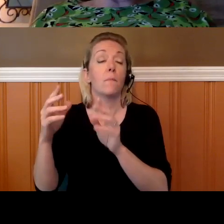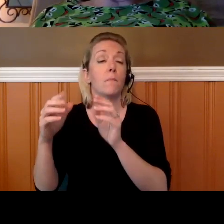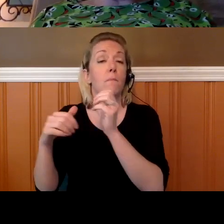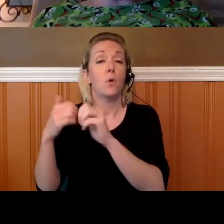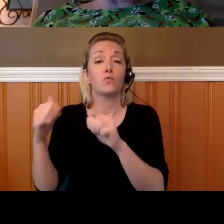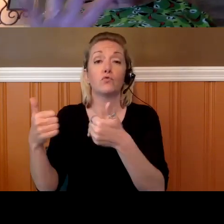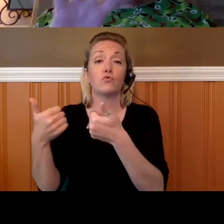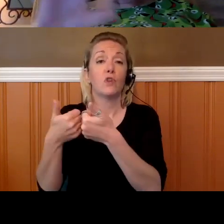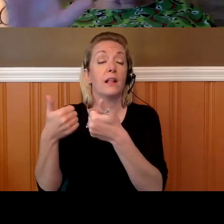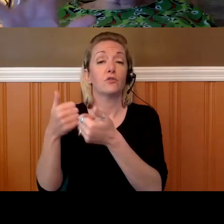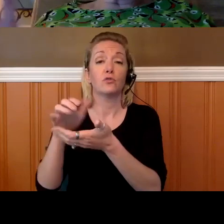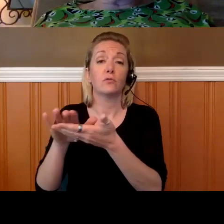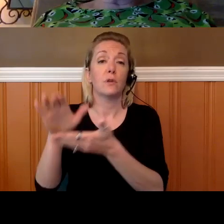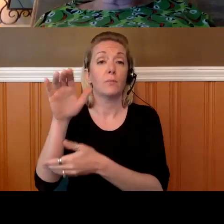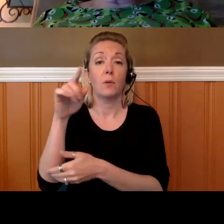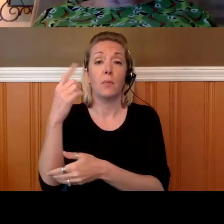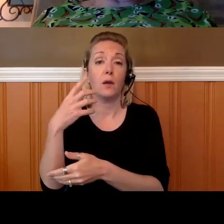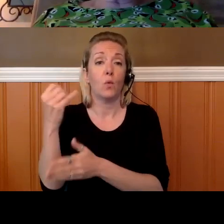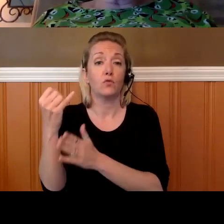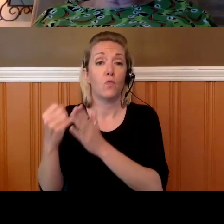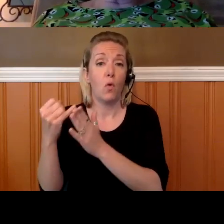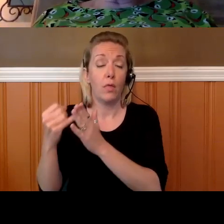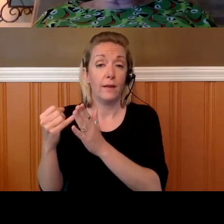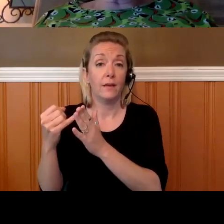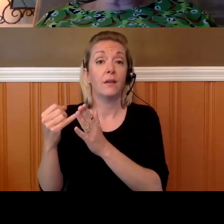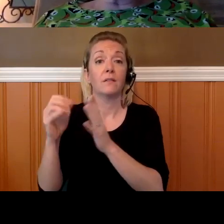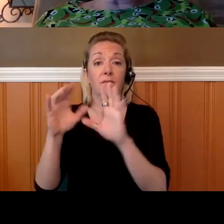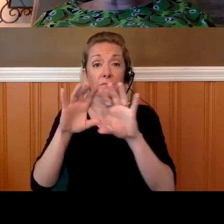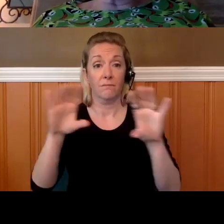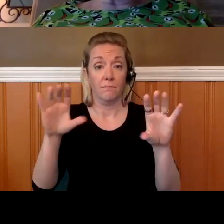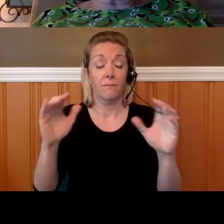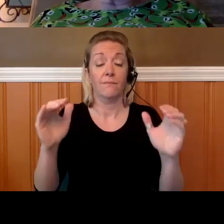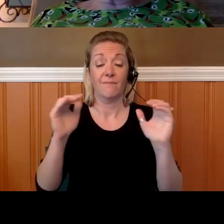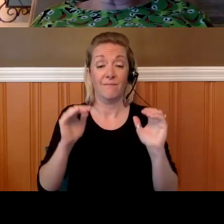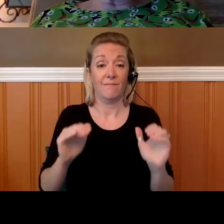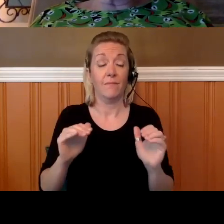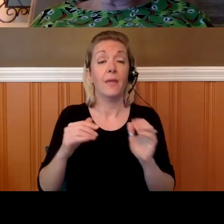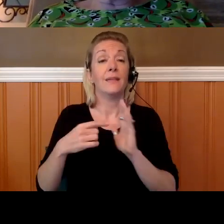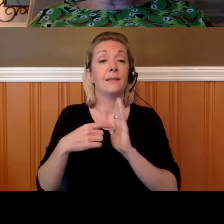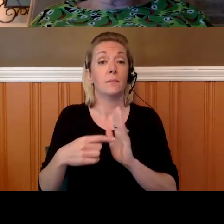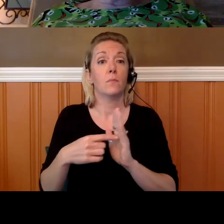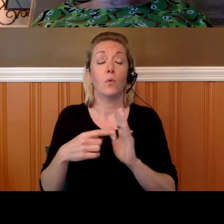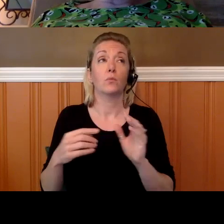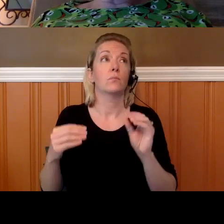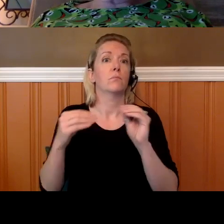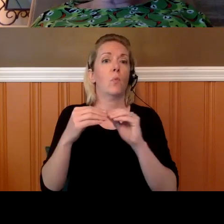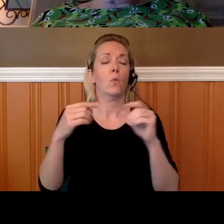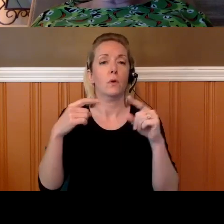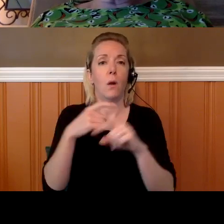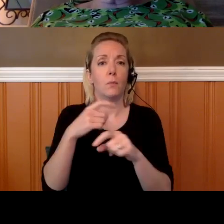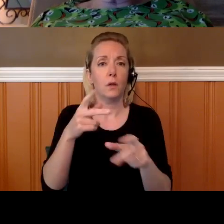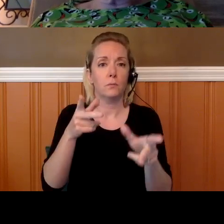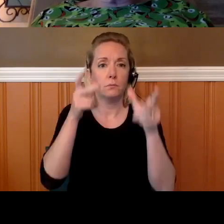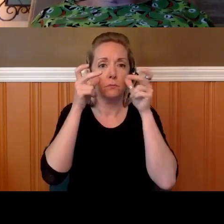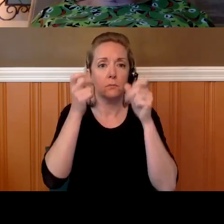And then we have this whole category of symbols, and symbols are more complex than photos. But there are